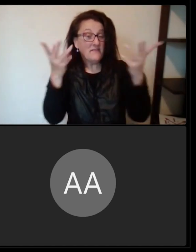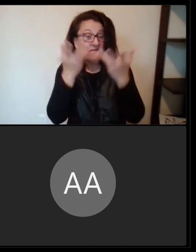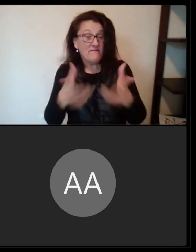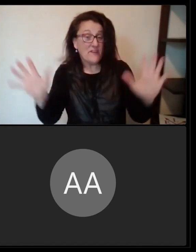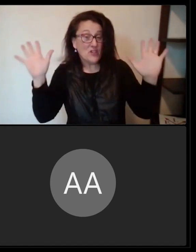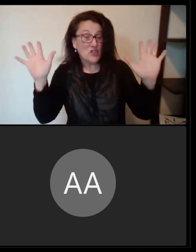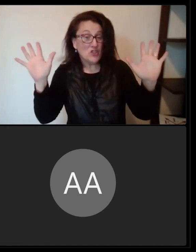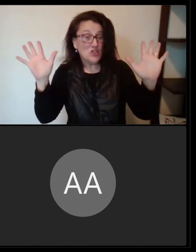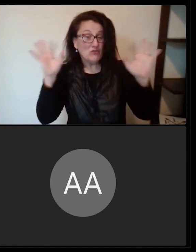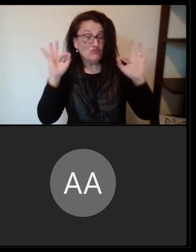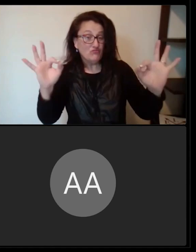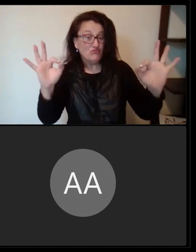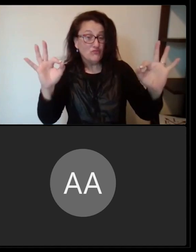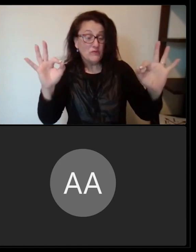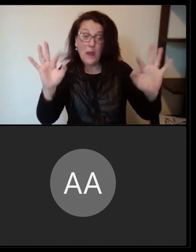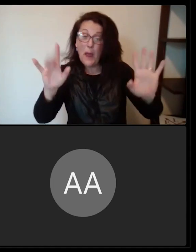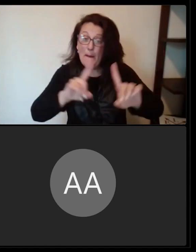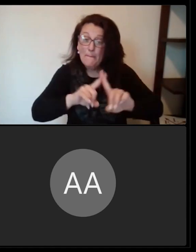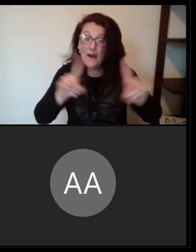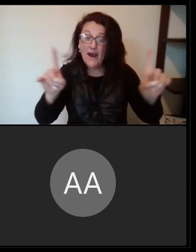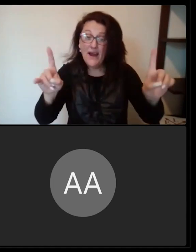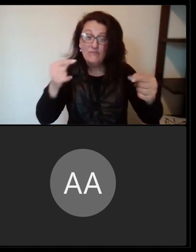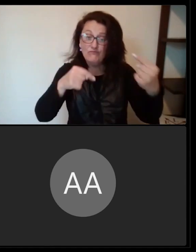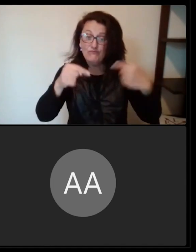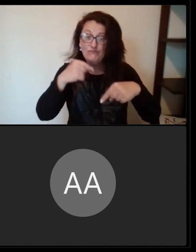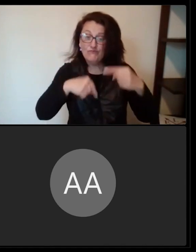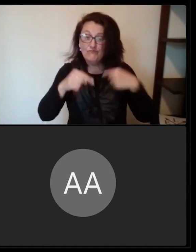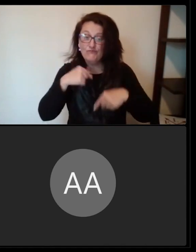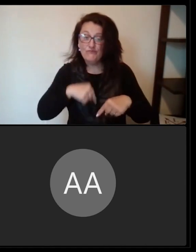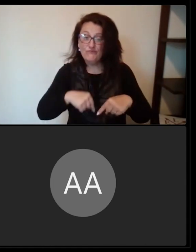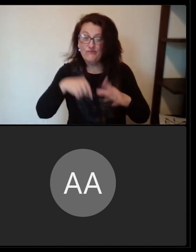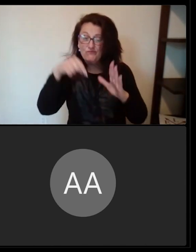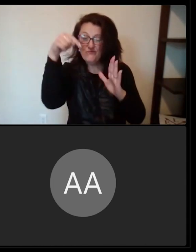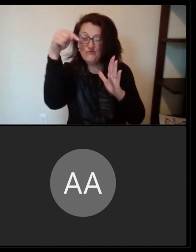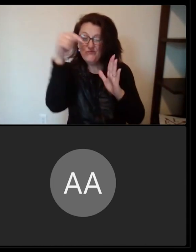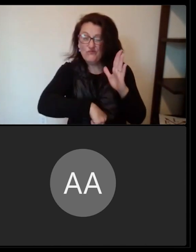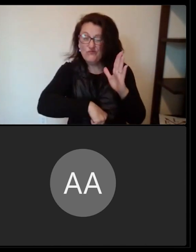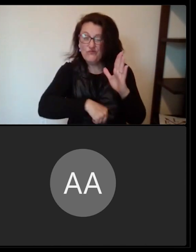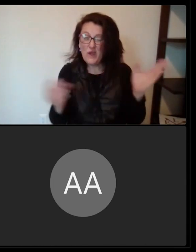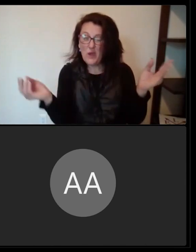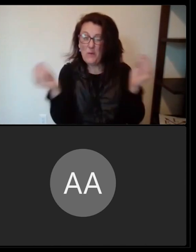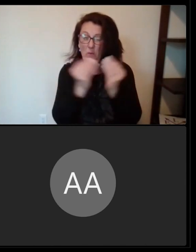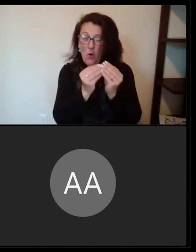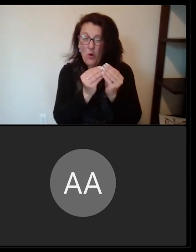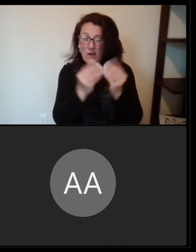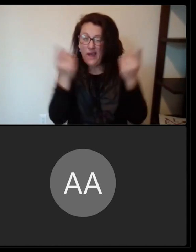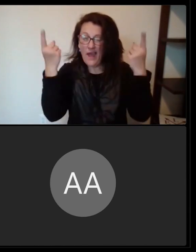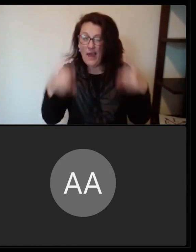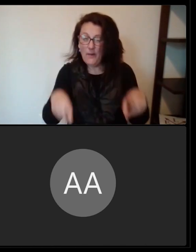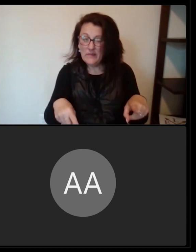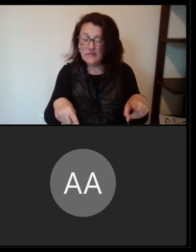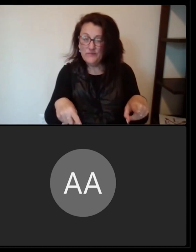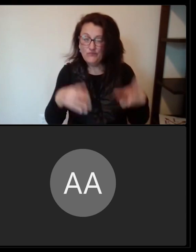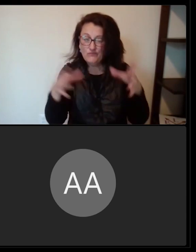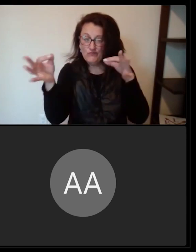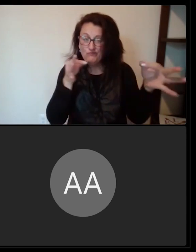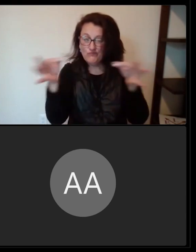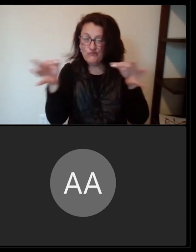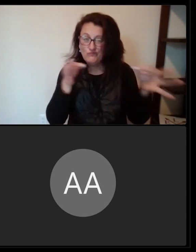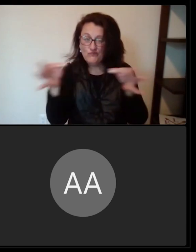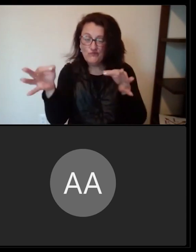and good to go. However, let's get a bit more into what goes on with this machine